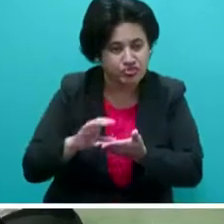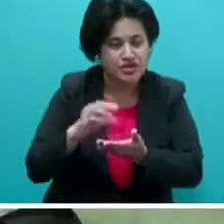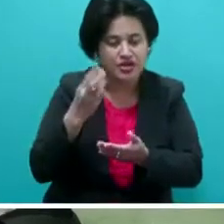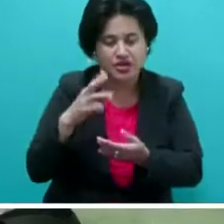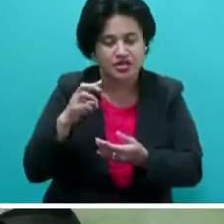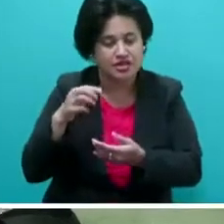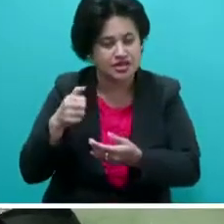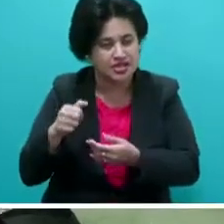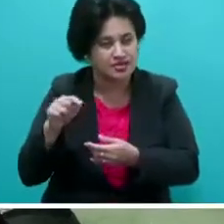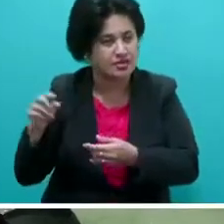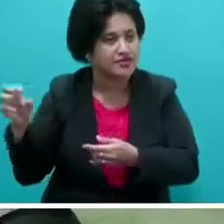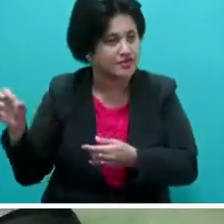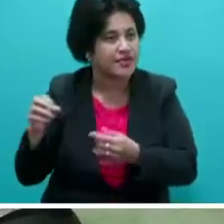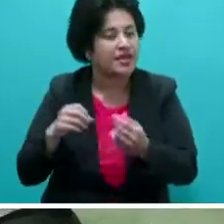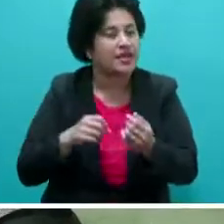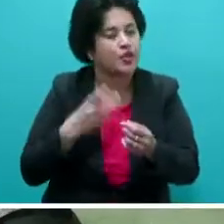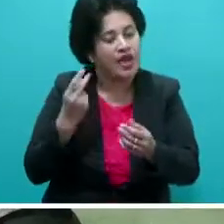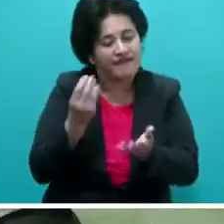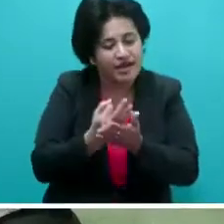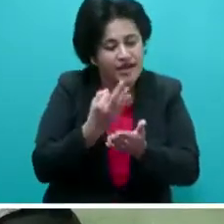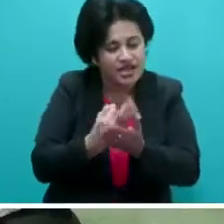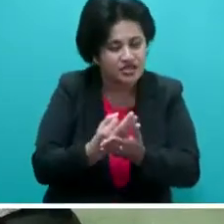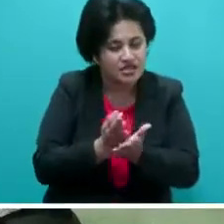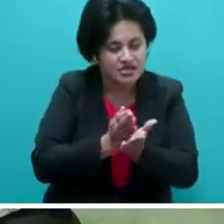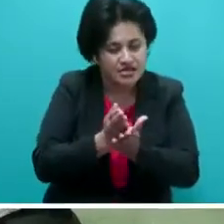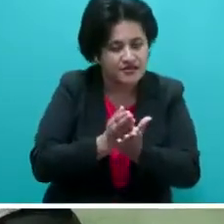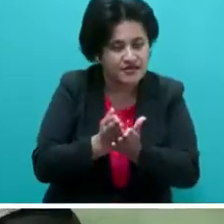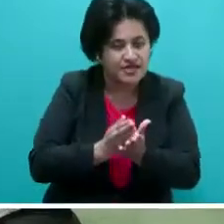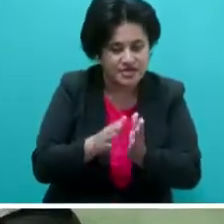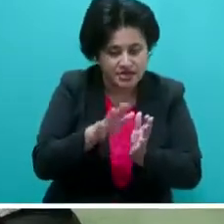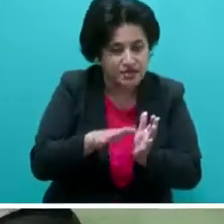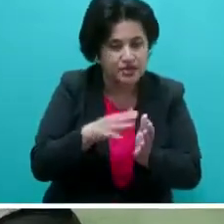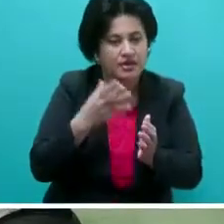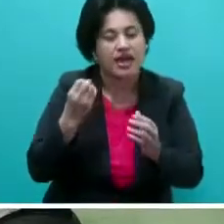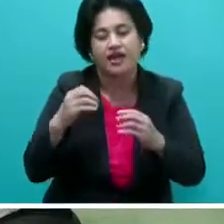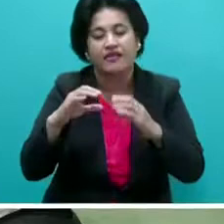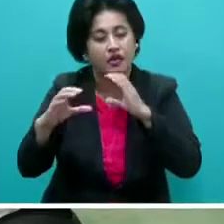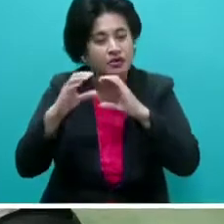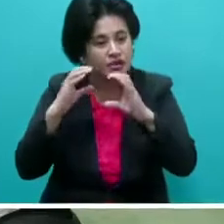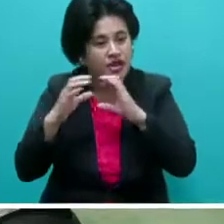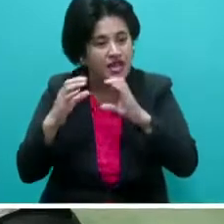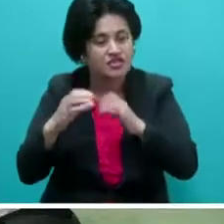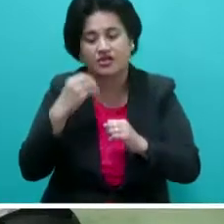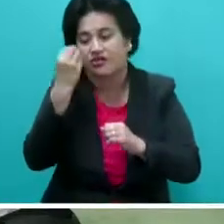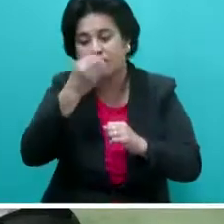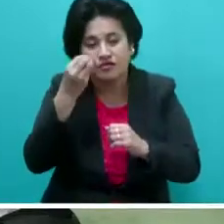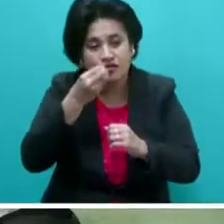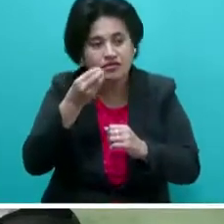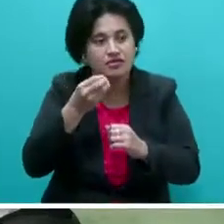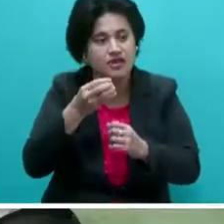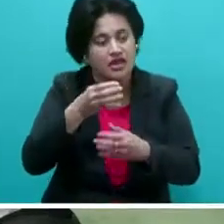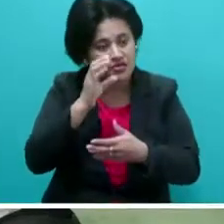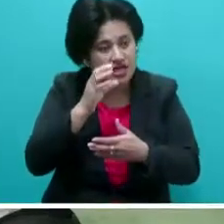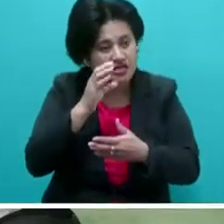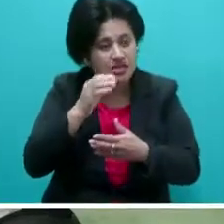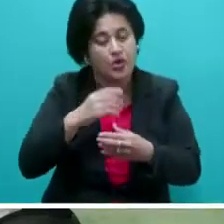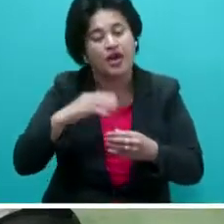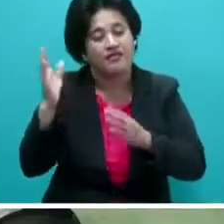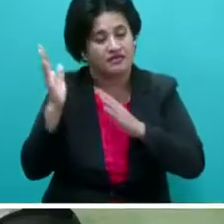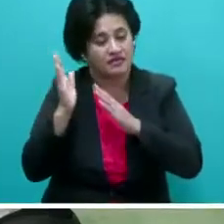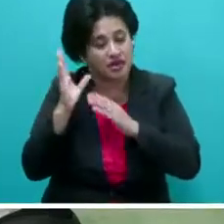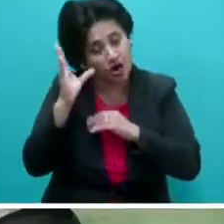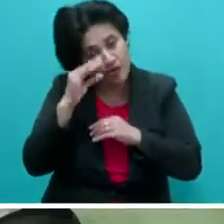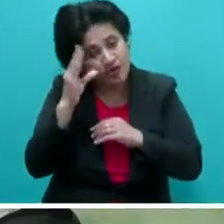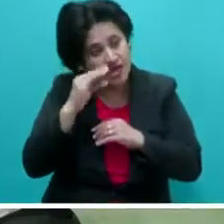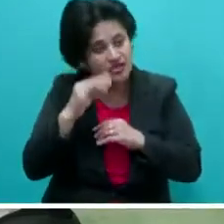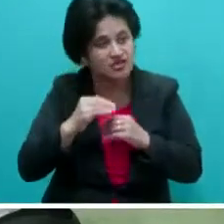We have, Mr. Speaker, sir, a financial services sector. We have communications, food and beverage, accommodation. We have call centers now.